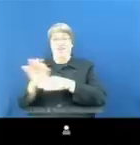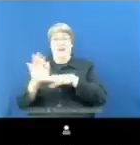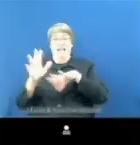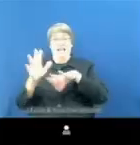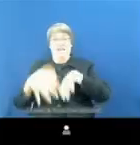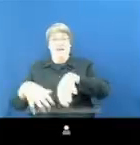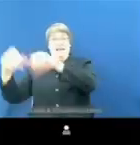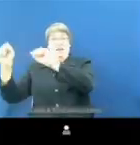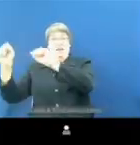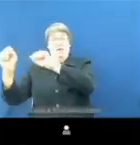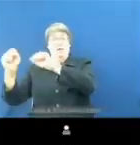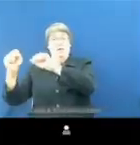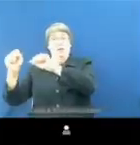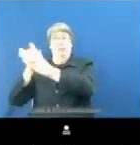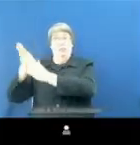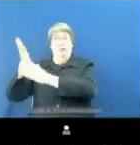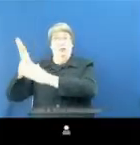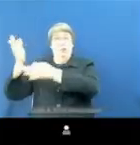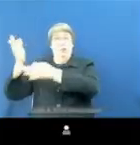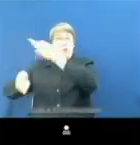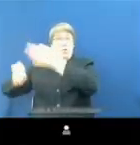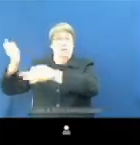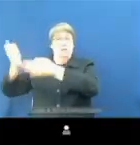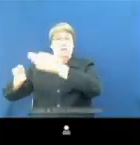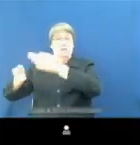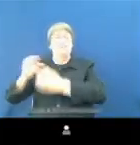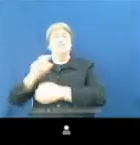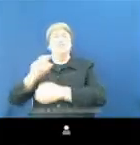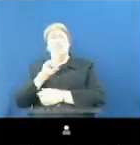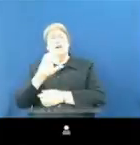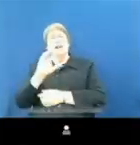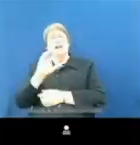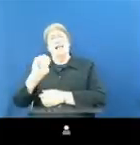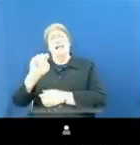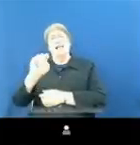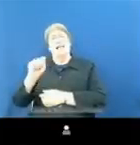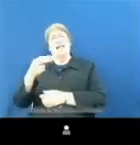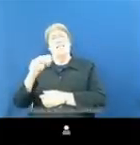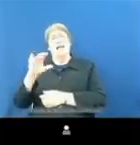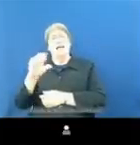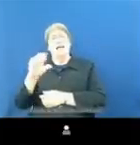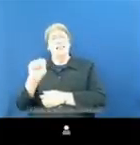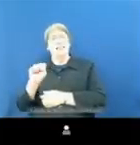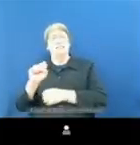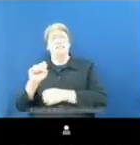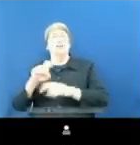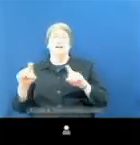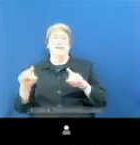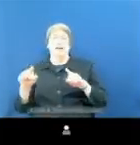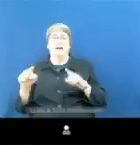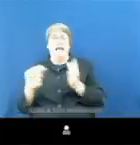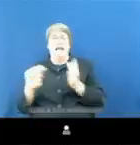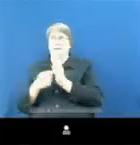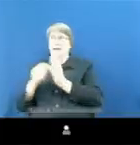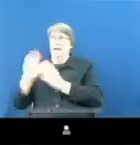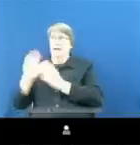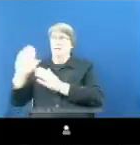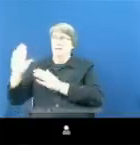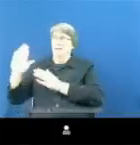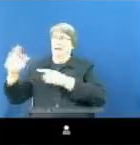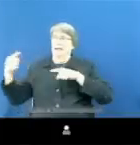court. So the ethics are different, and they sometimes conflict with the Code of Professional